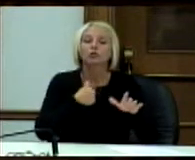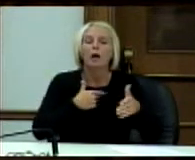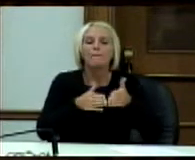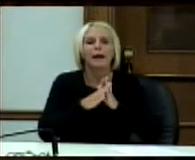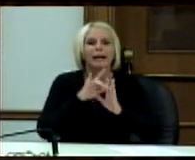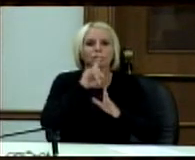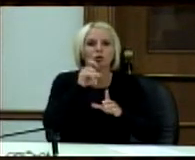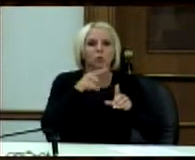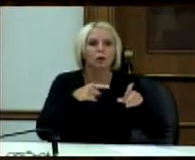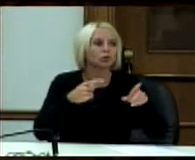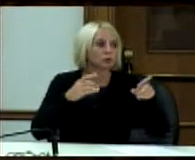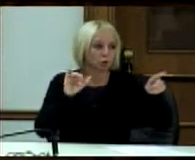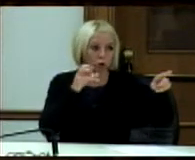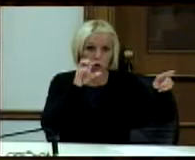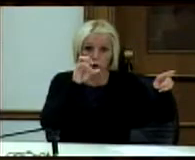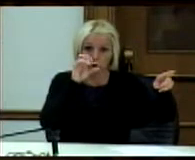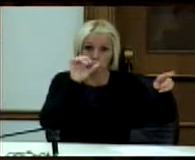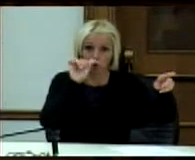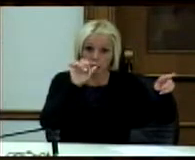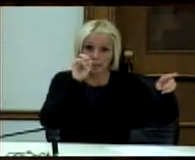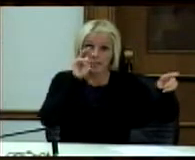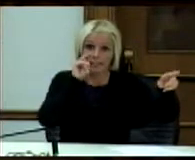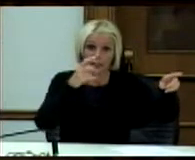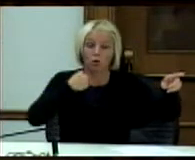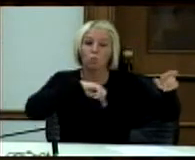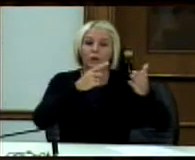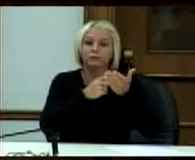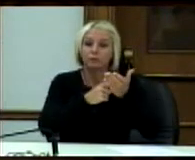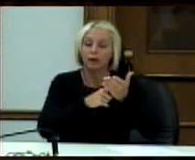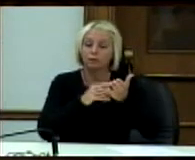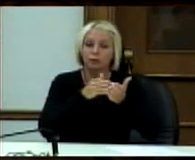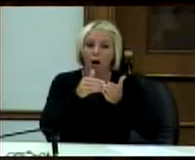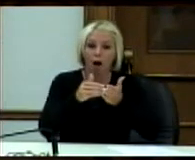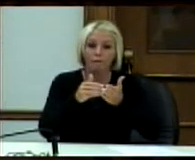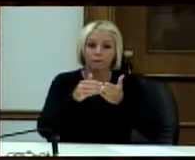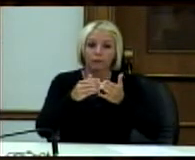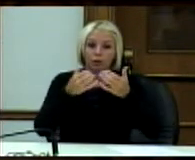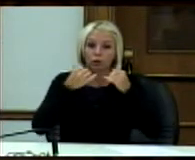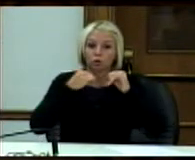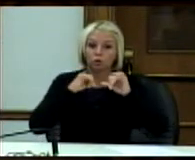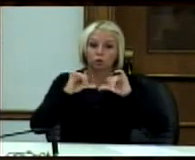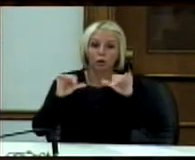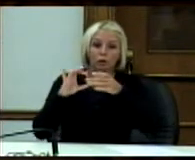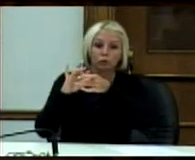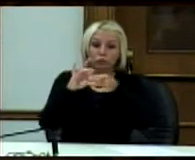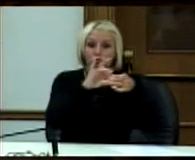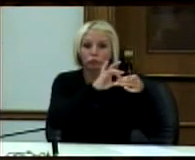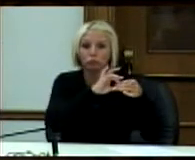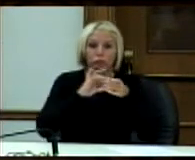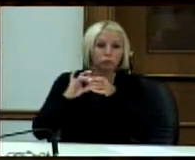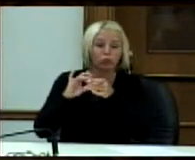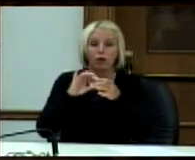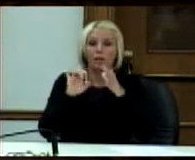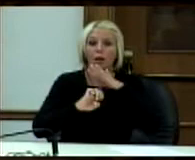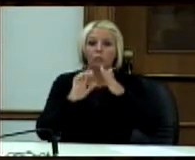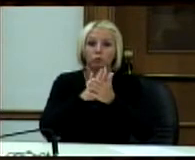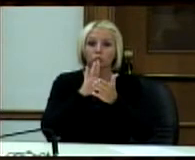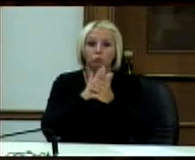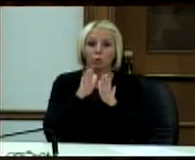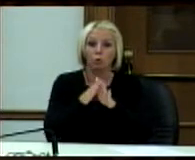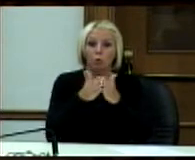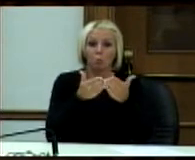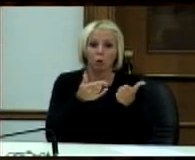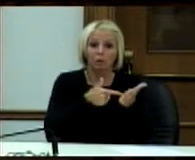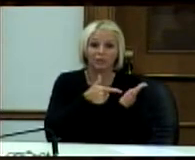I'll ask a question here. So we've talked a number of times about trying to unify the elementary school handbooks.